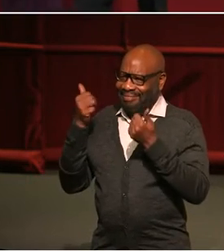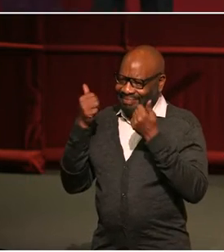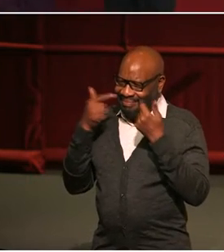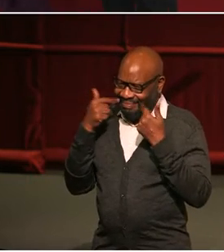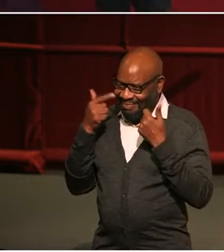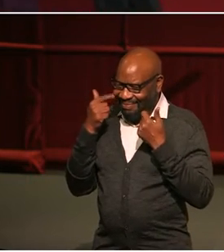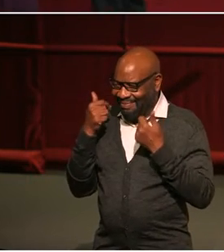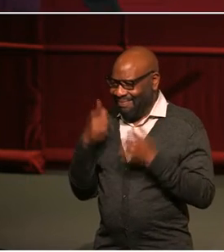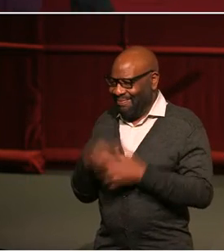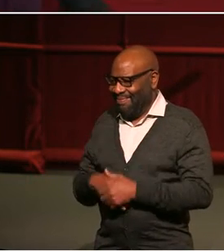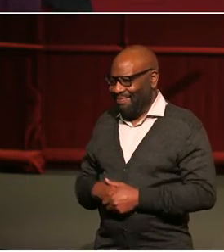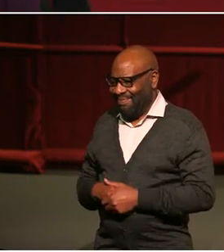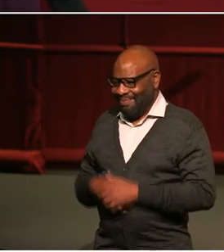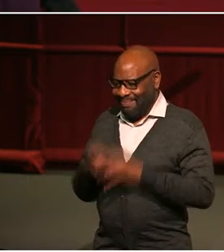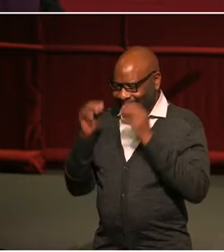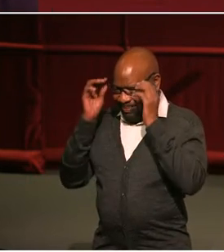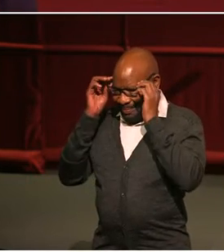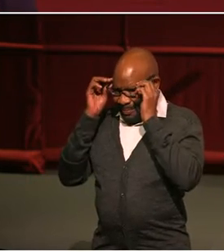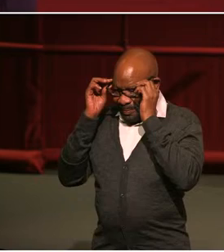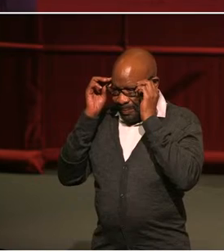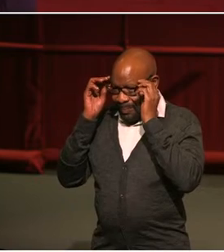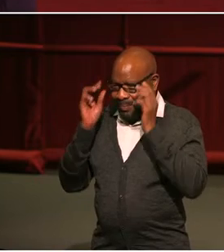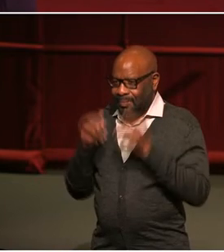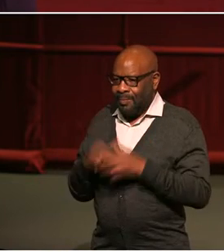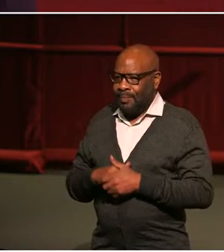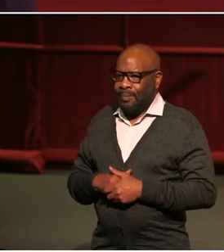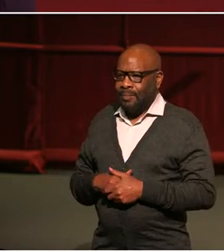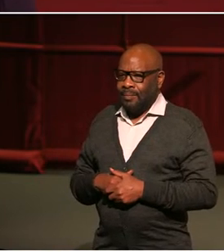He said it's better than a big head.